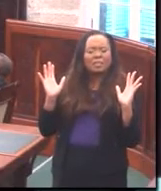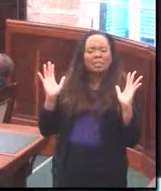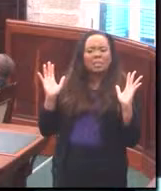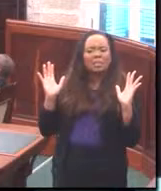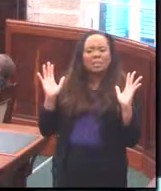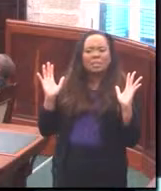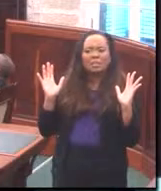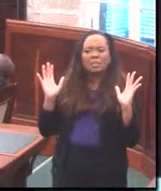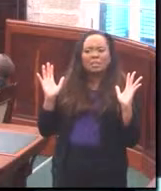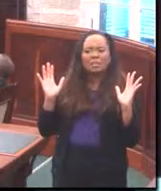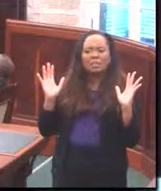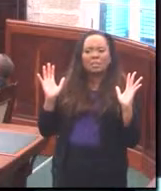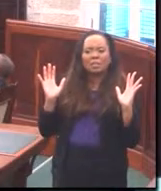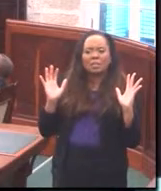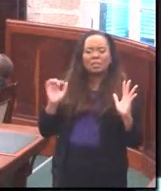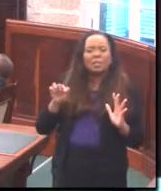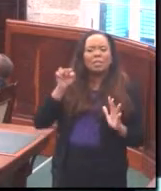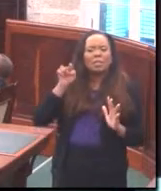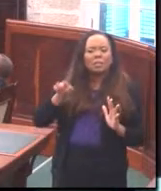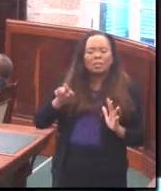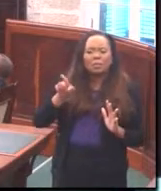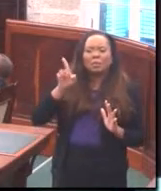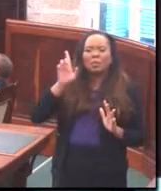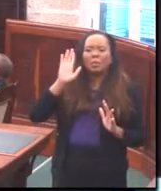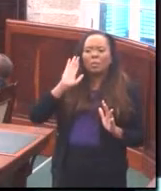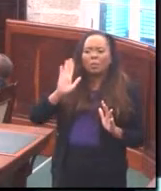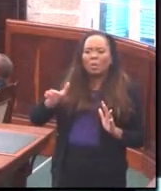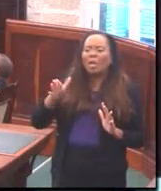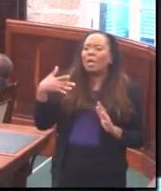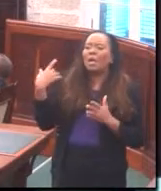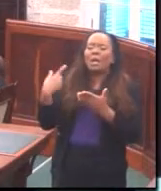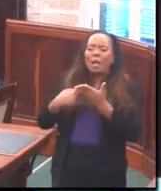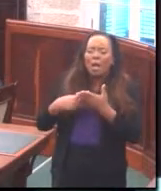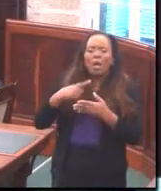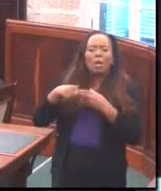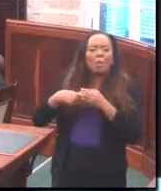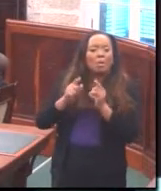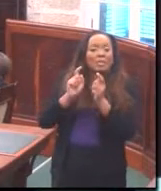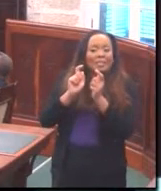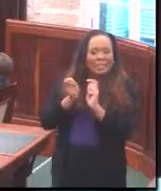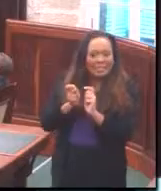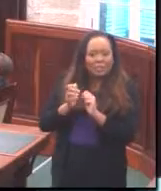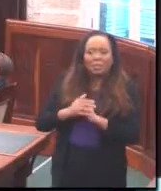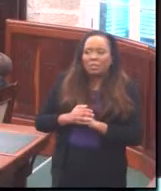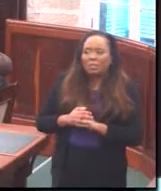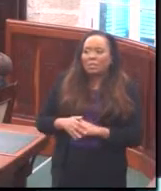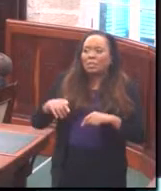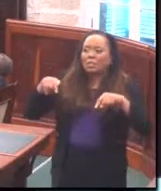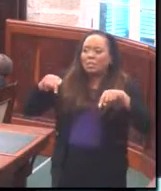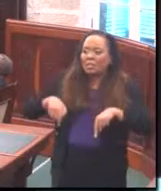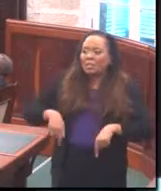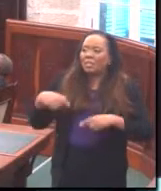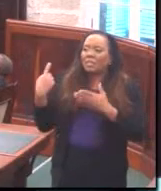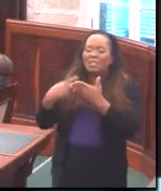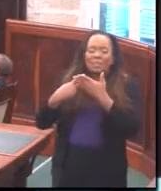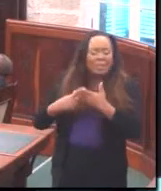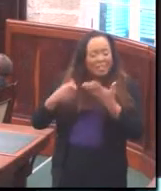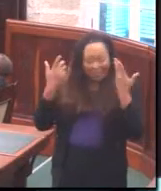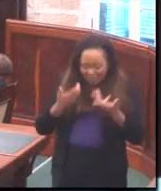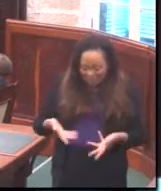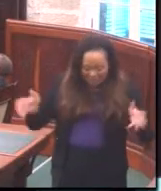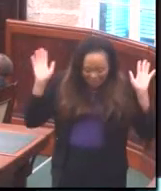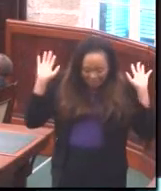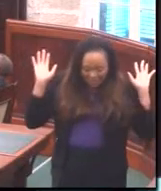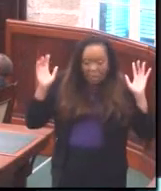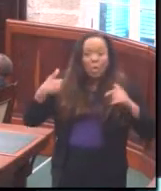you're confined to the changing of the words. The debate was already debated in the